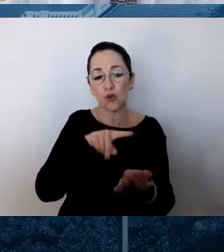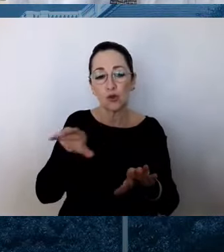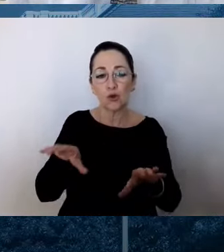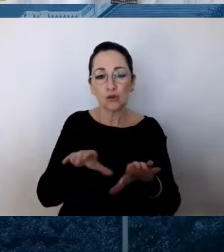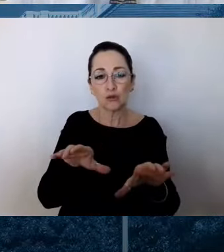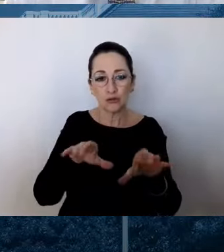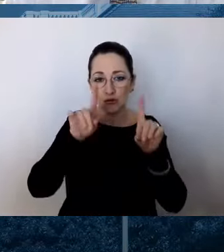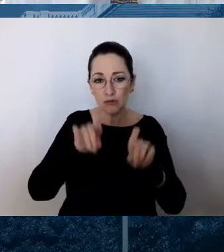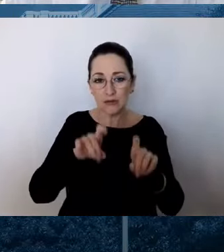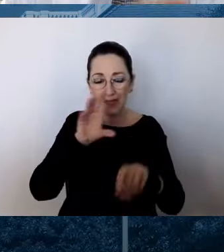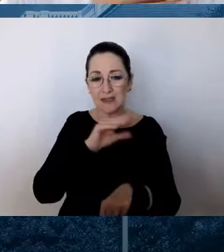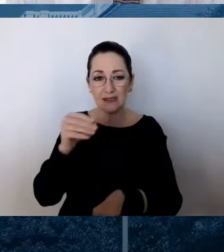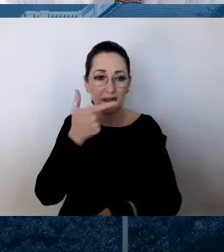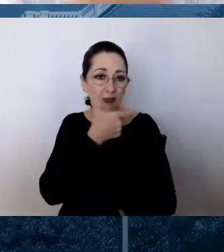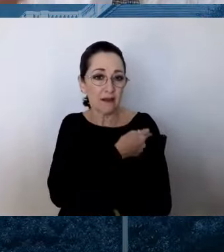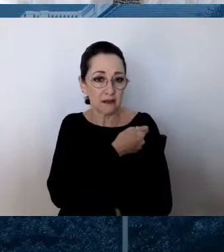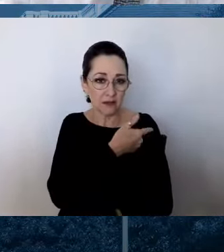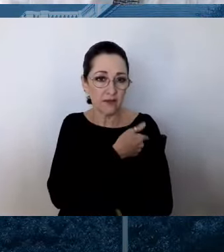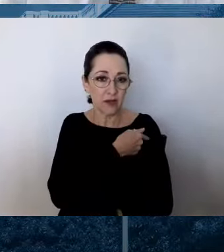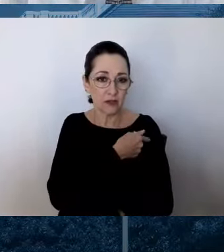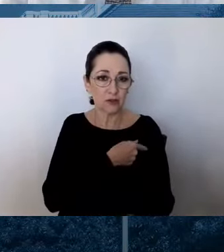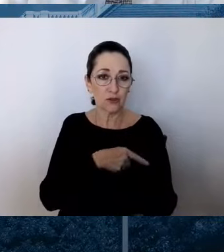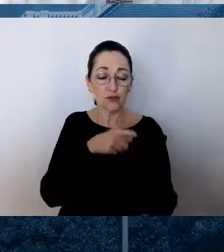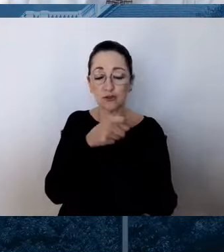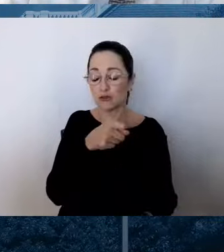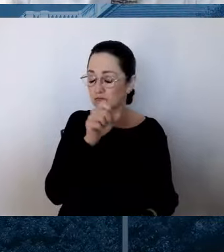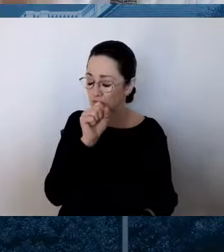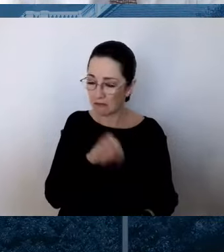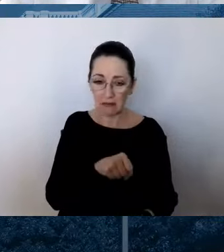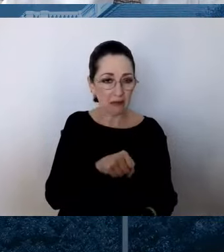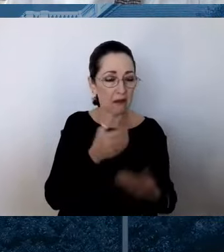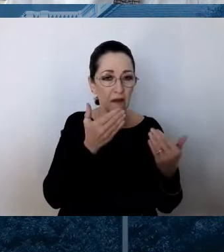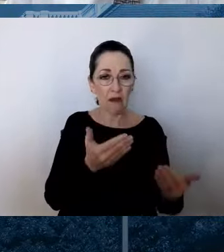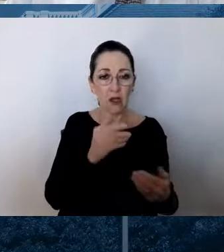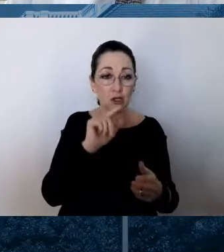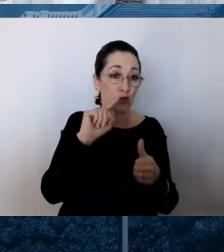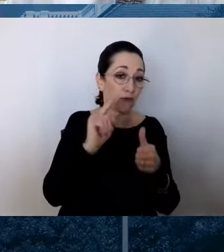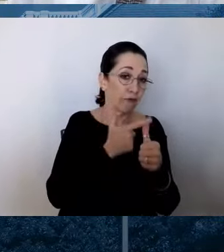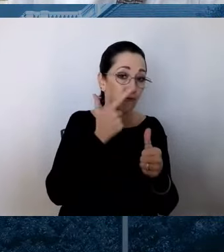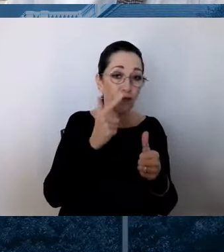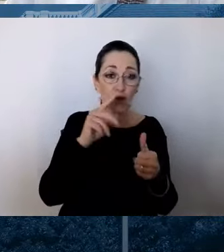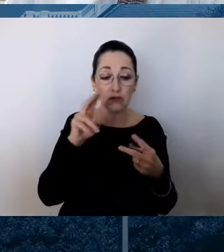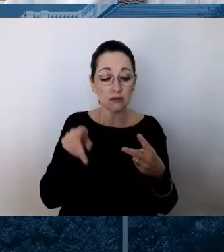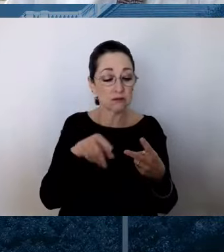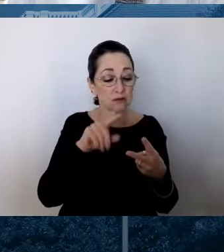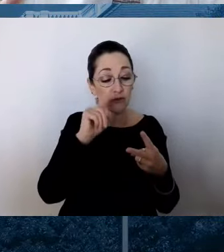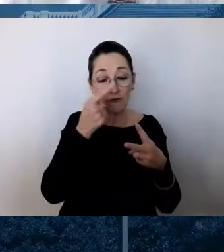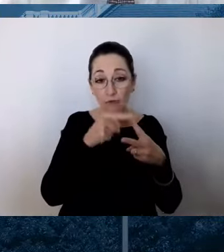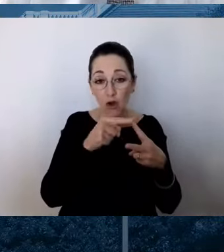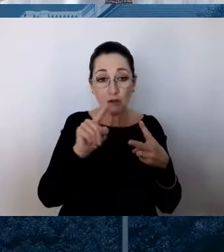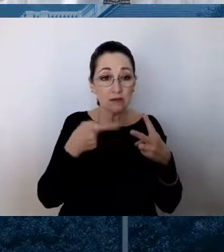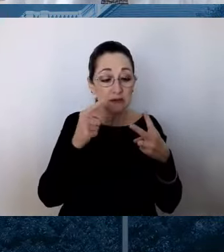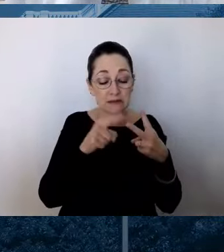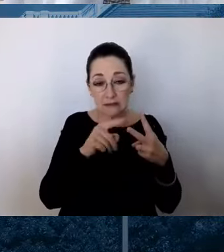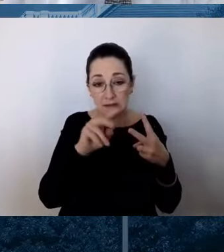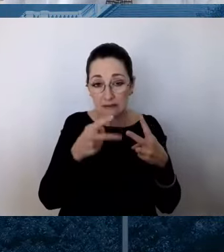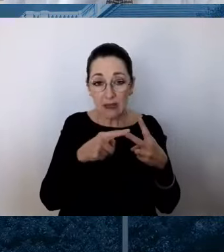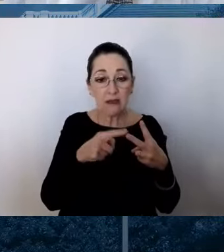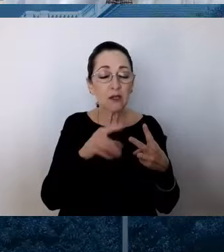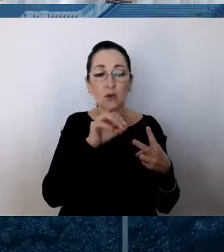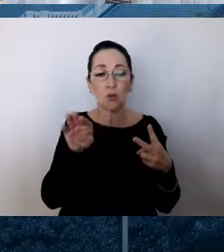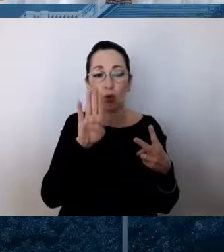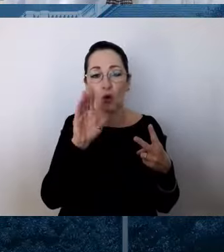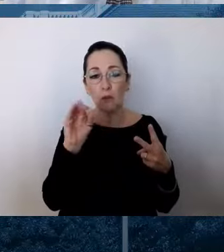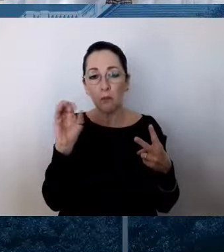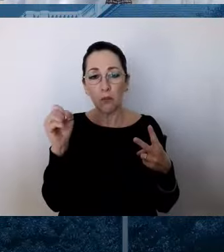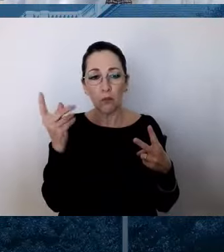do vaccinations. They'll do vaccinations whether you need your first dose, your second dose, a booster, 5 to 11s if you need that Pfizer or the other one.